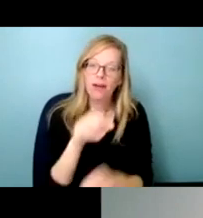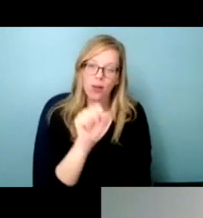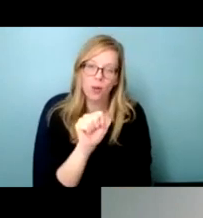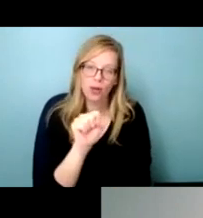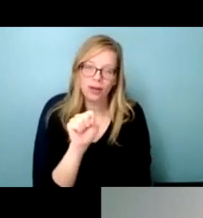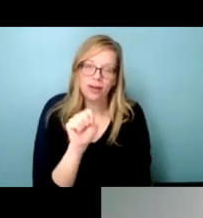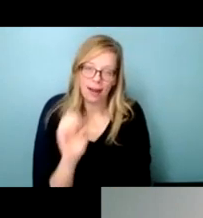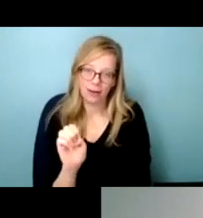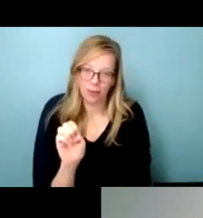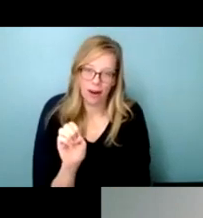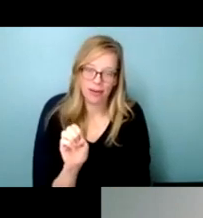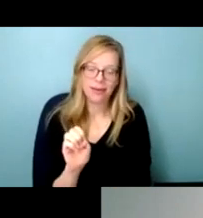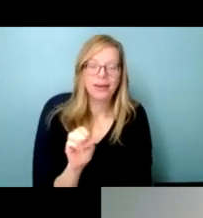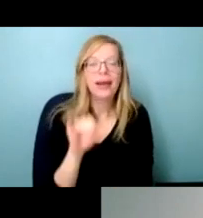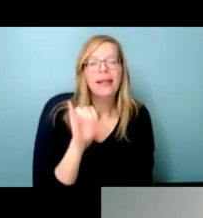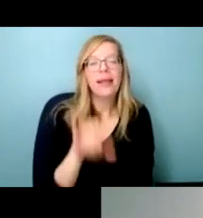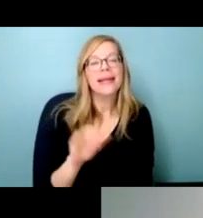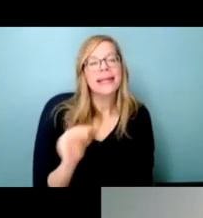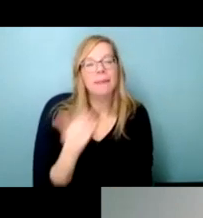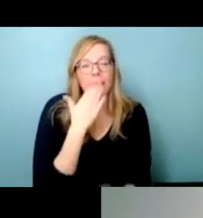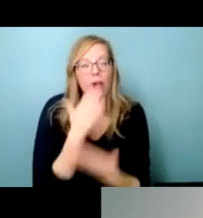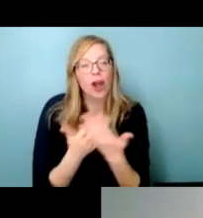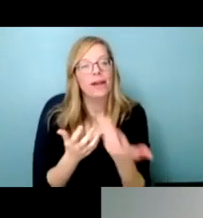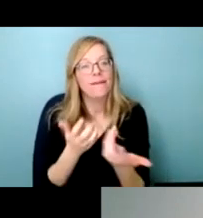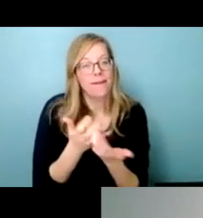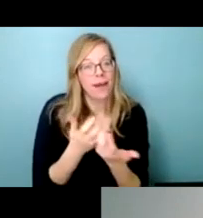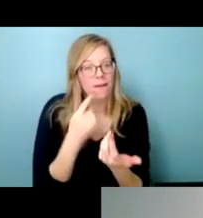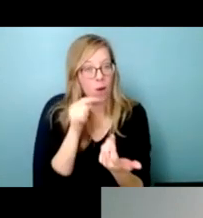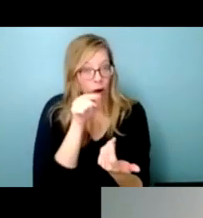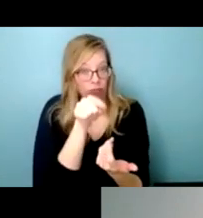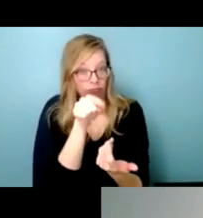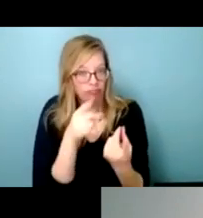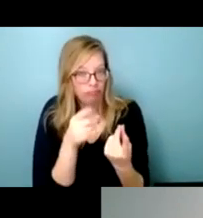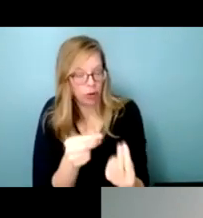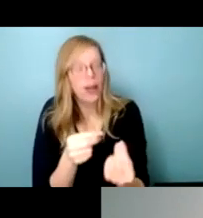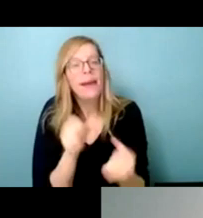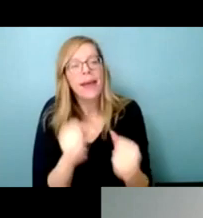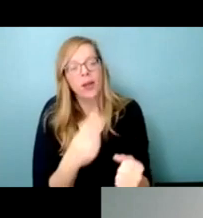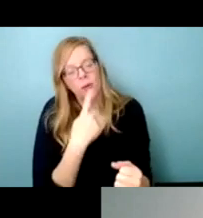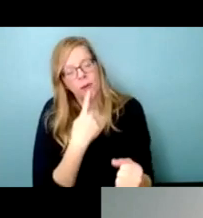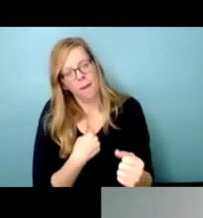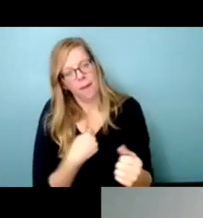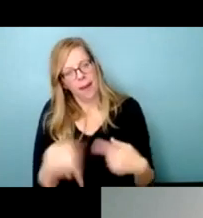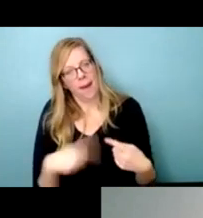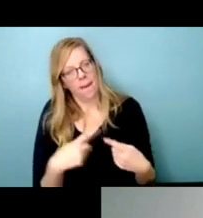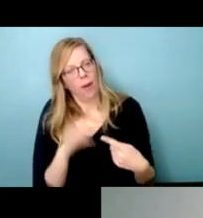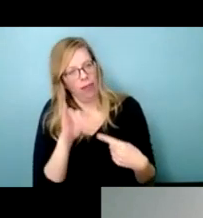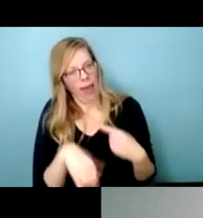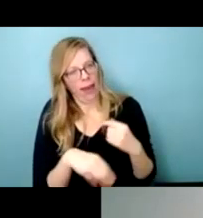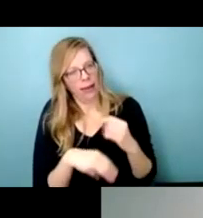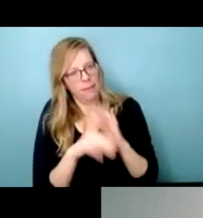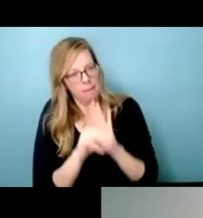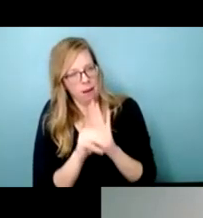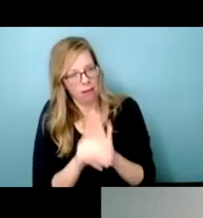good fit for what you guys do. Tell us a little bit about that model and has it evolved over the years for you? Because I know it's been around for a